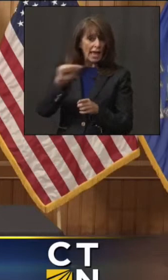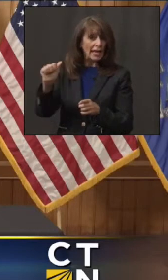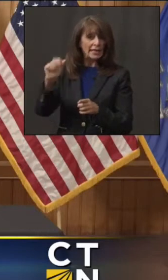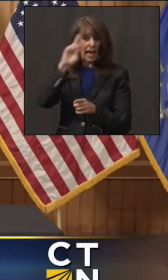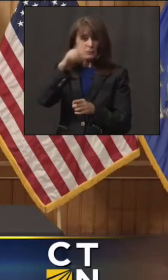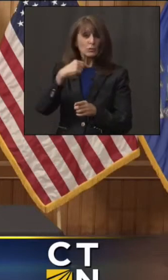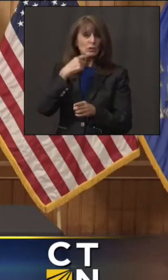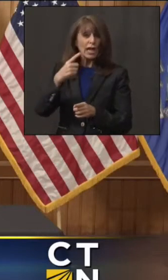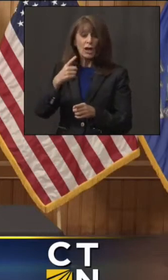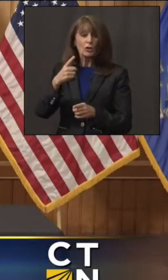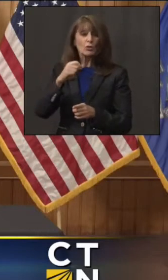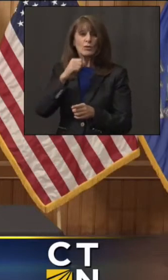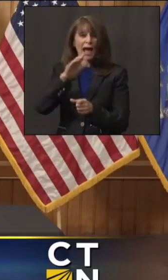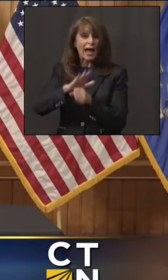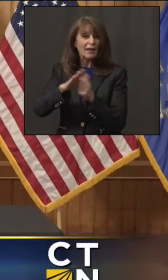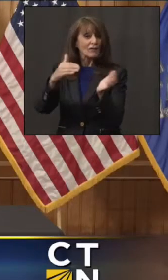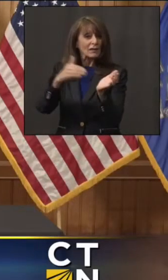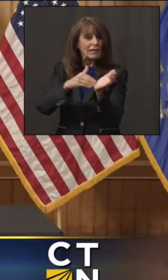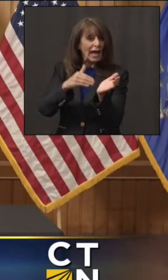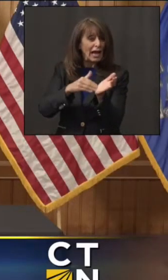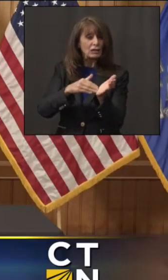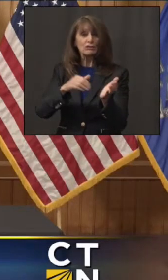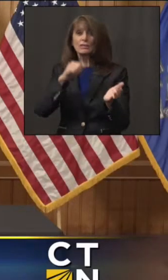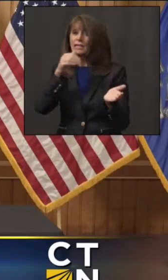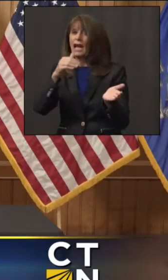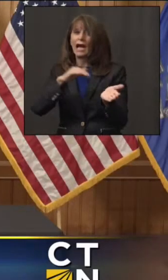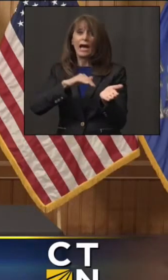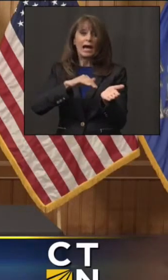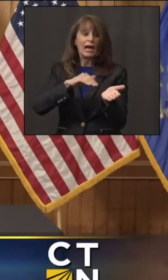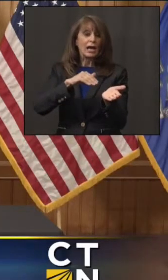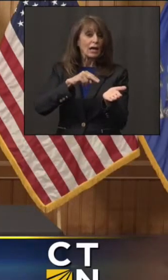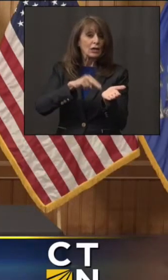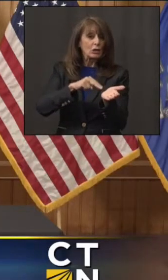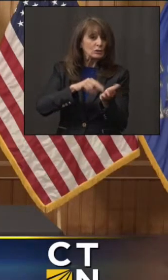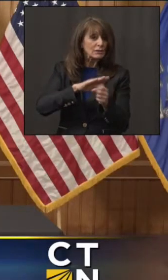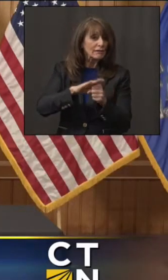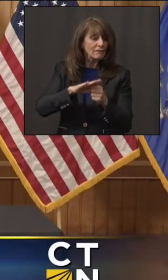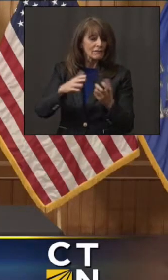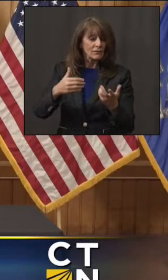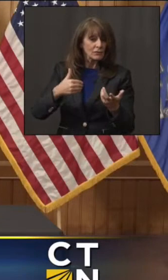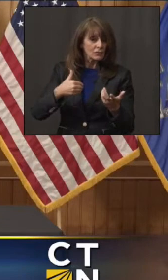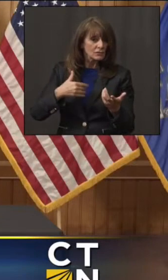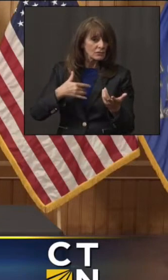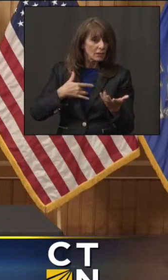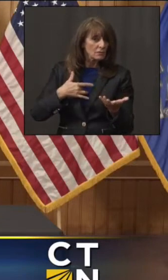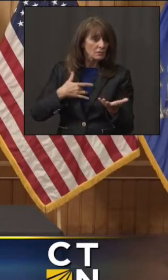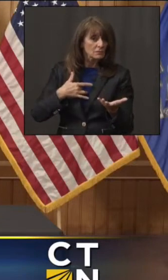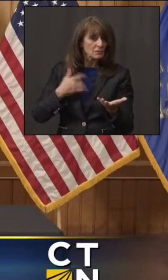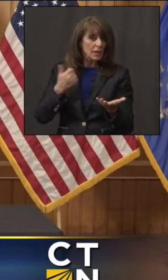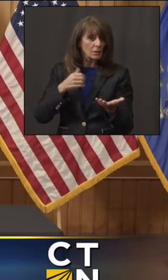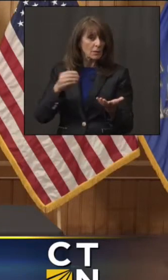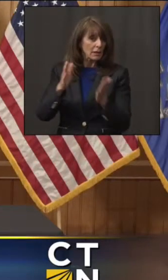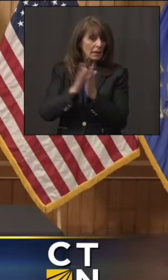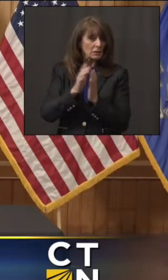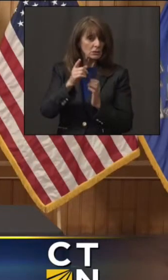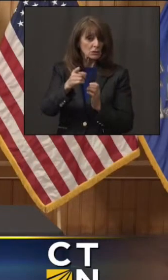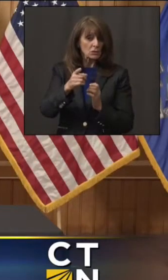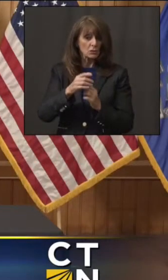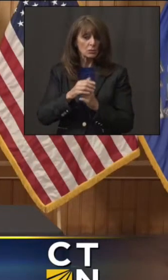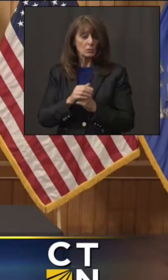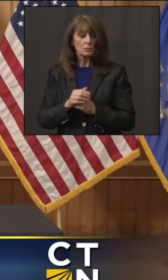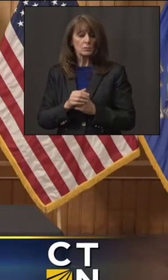doctors, nurses? Obviously, phlebotomists are very important in terms of what we're dealing with today,